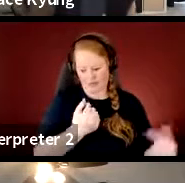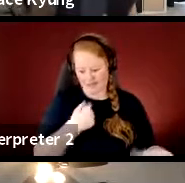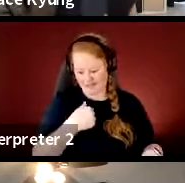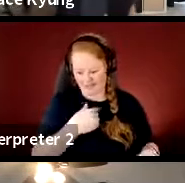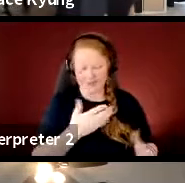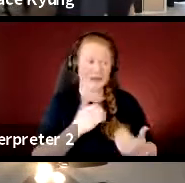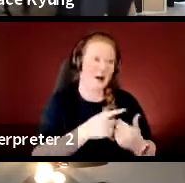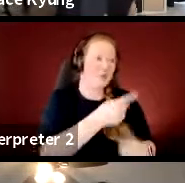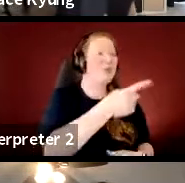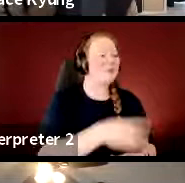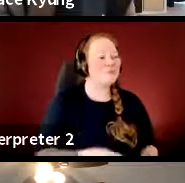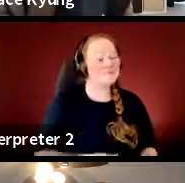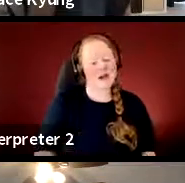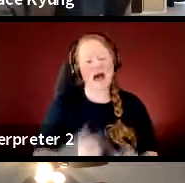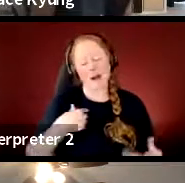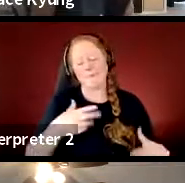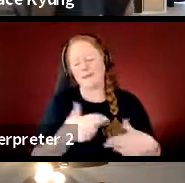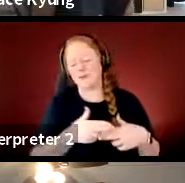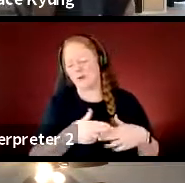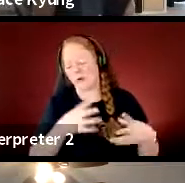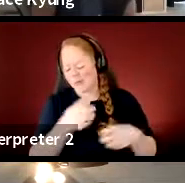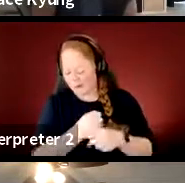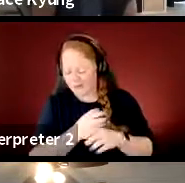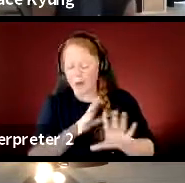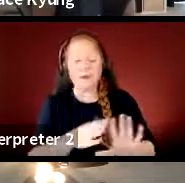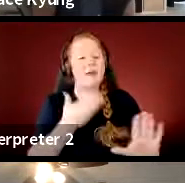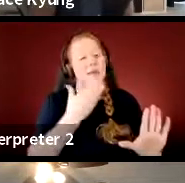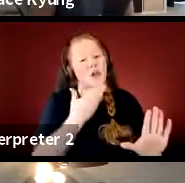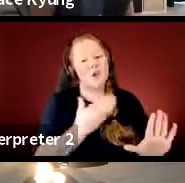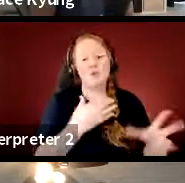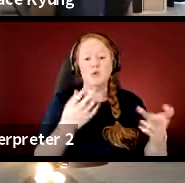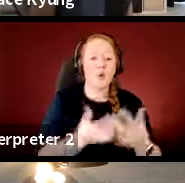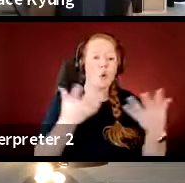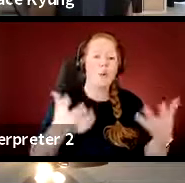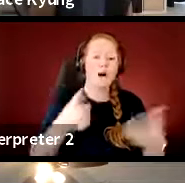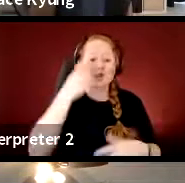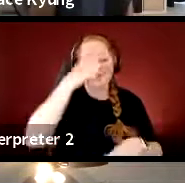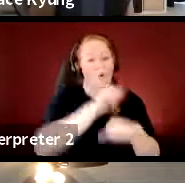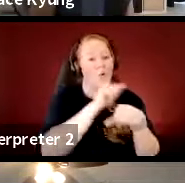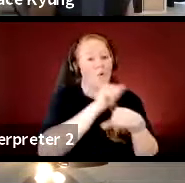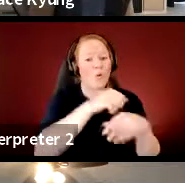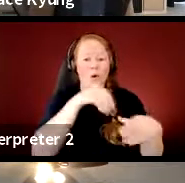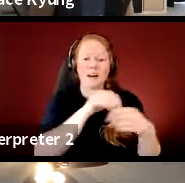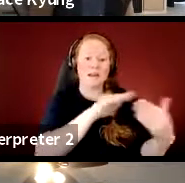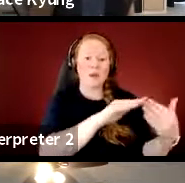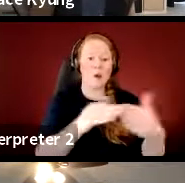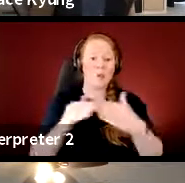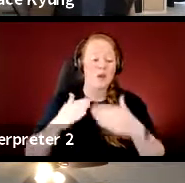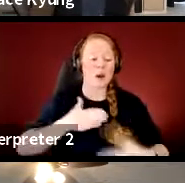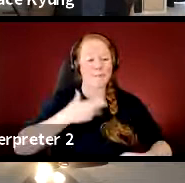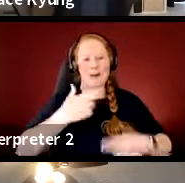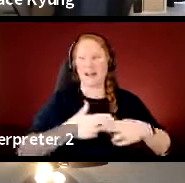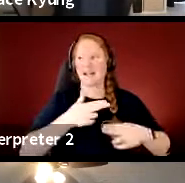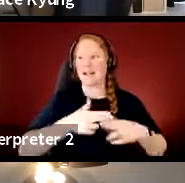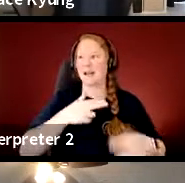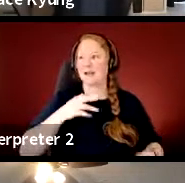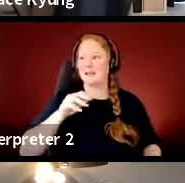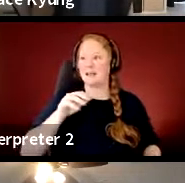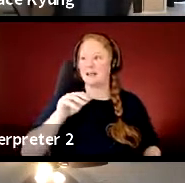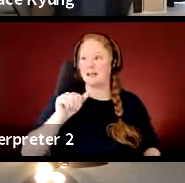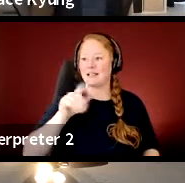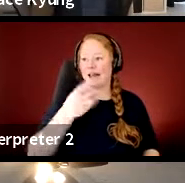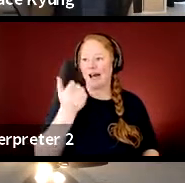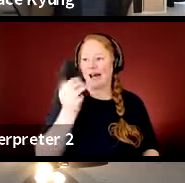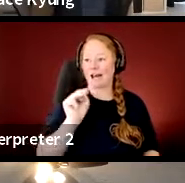be quick. Thank you so much for the work you're doing in the community. My name is Adam Cicero Pearson, and I use the he,